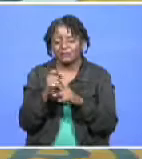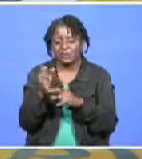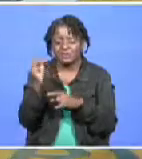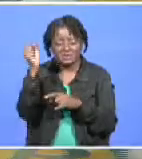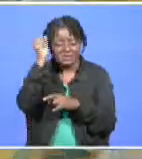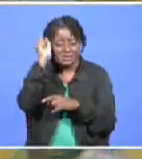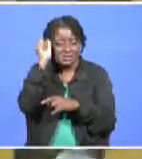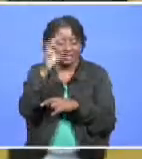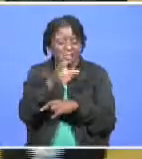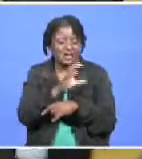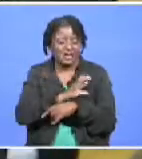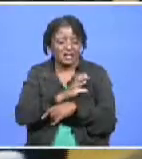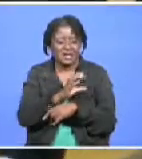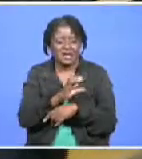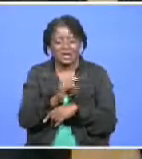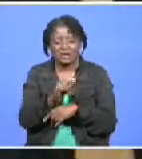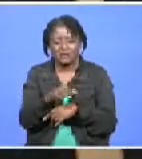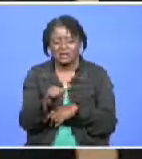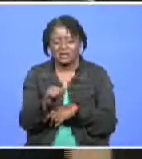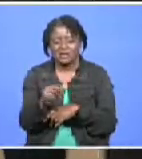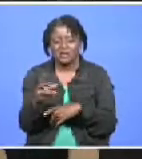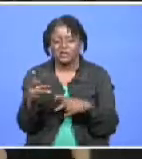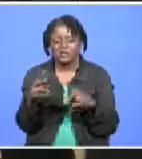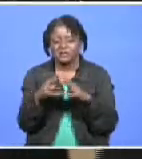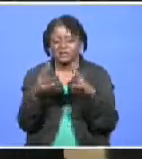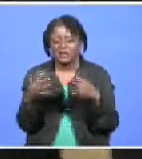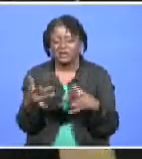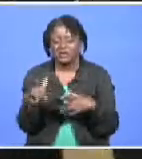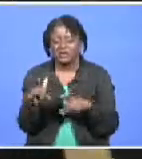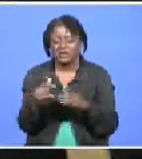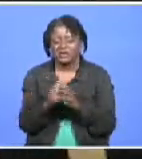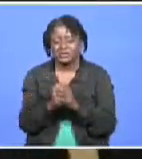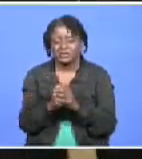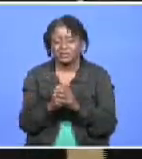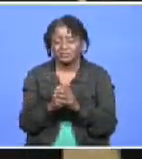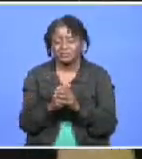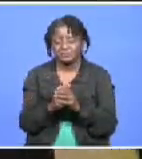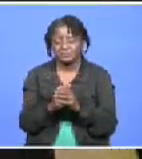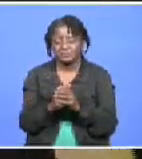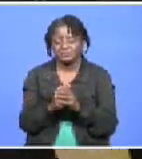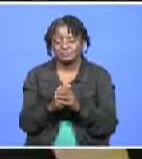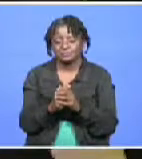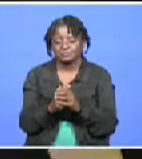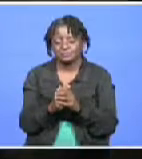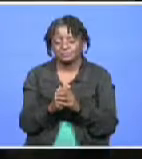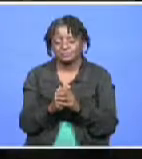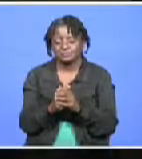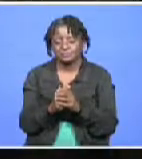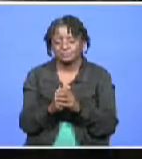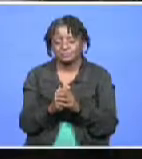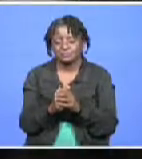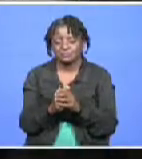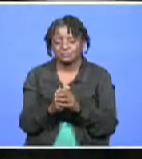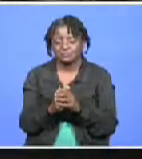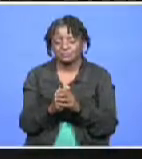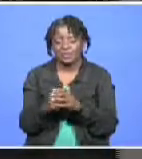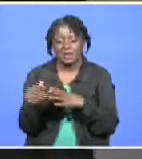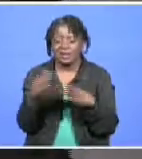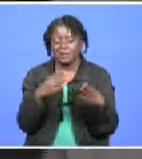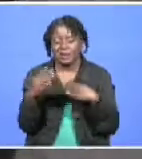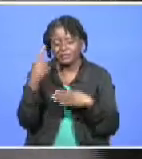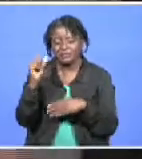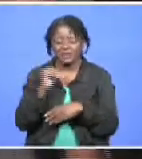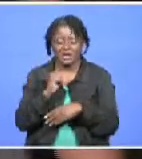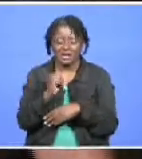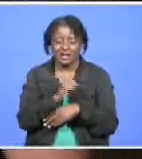guarded their best player, did a great job. So we're very fortunate. I'm Jay Philippe, ZNS Total Sports. And with the battle for Atlantis getting underway, the